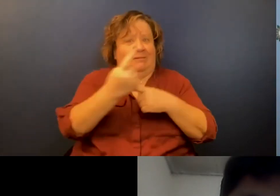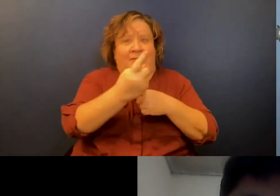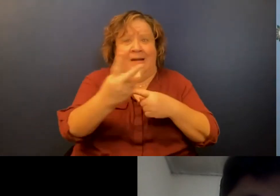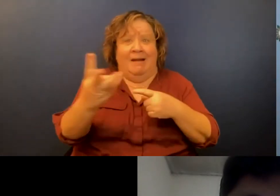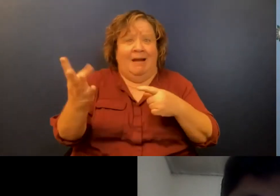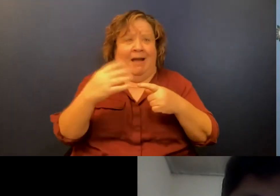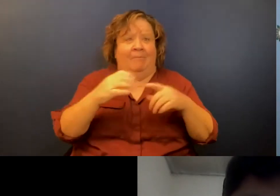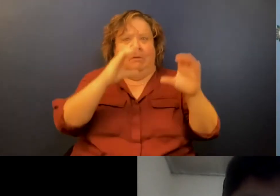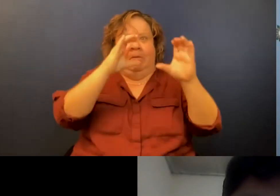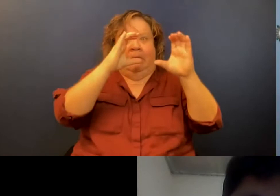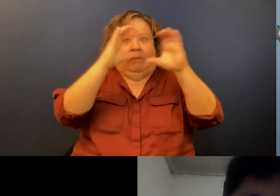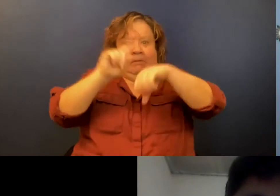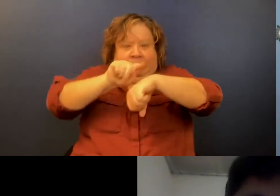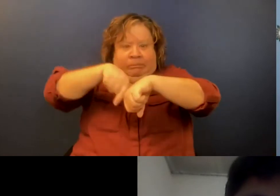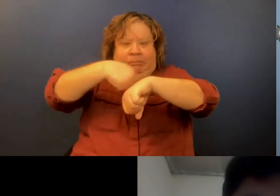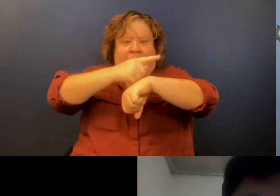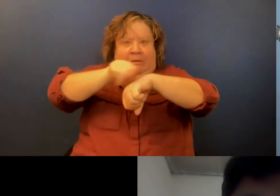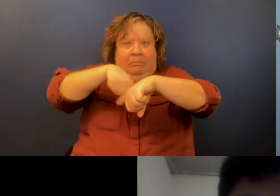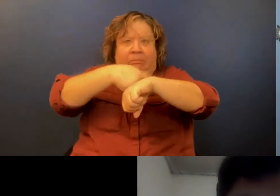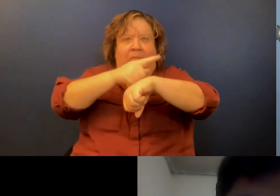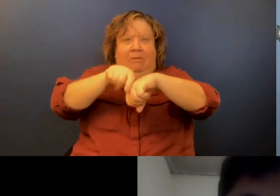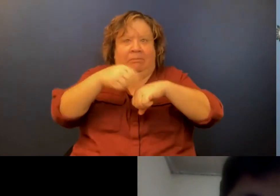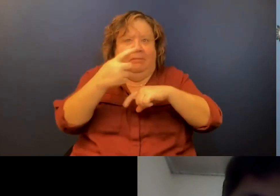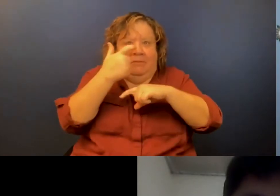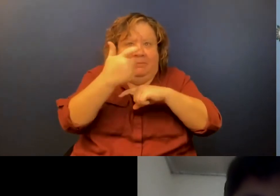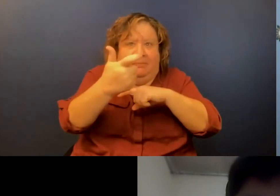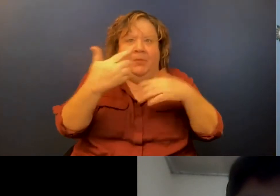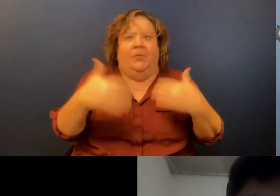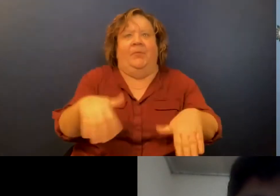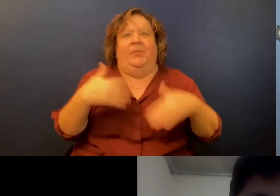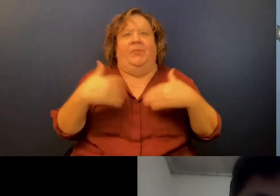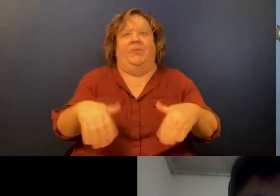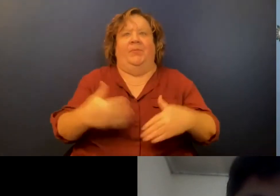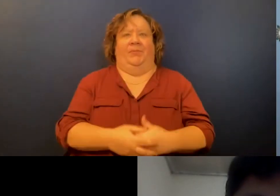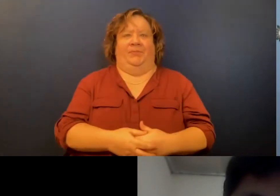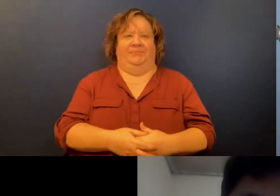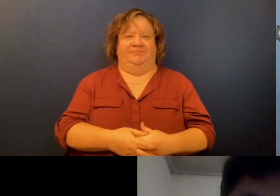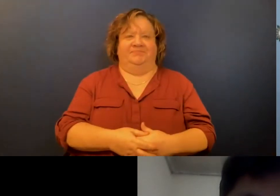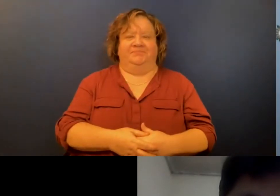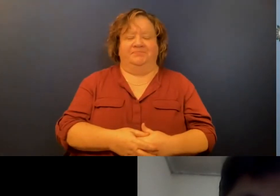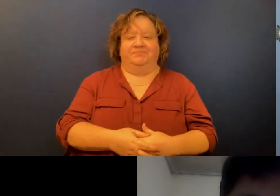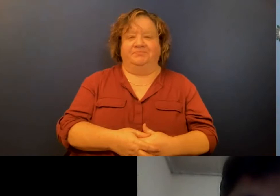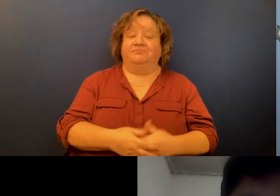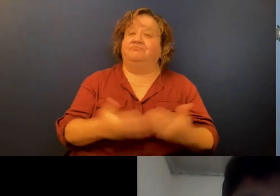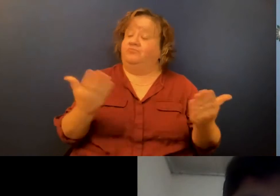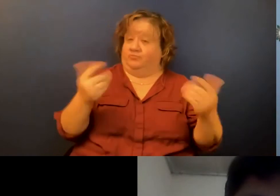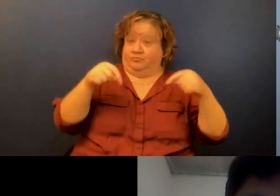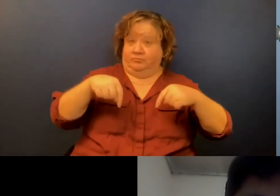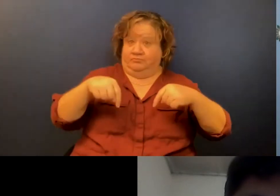Well, today in our session for the Americas, we will